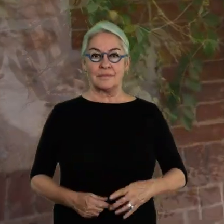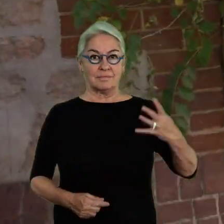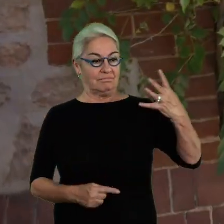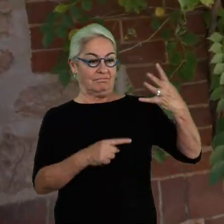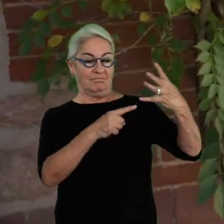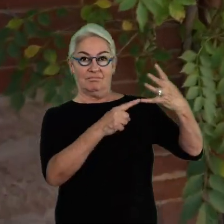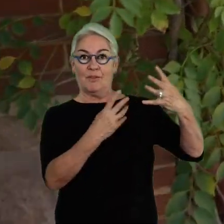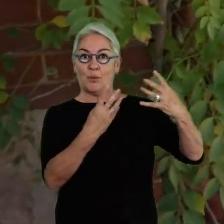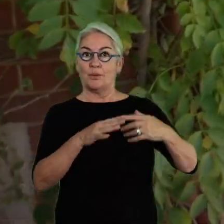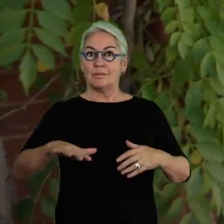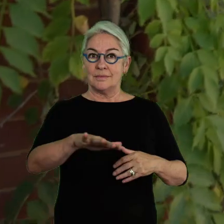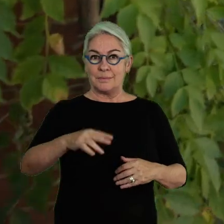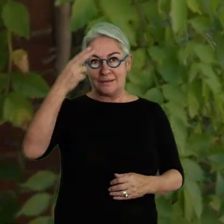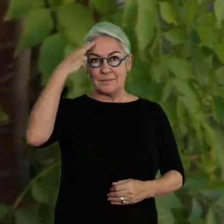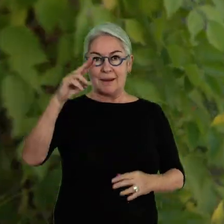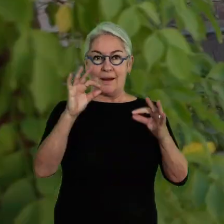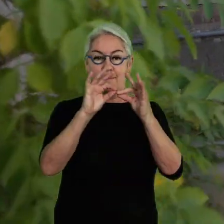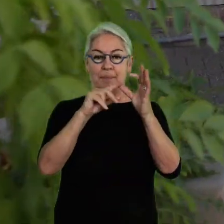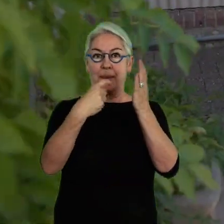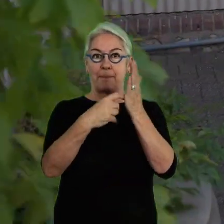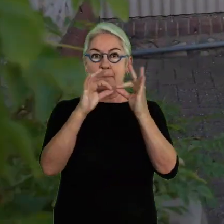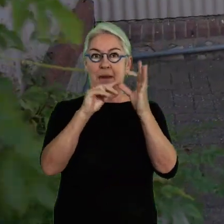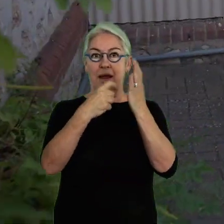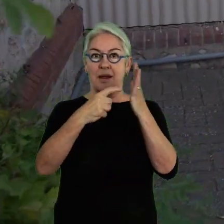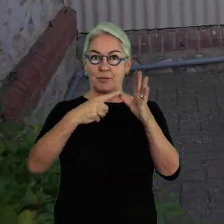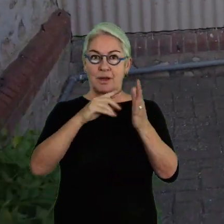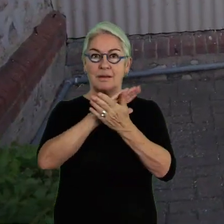The fourth space at Holden Street Theatres is the Barbara Hardy Garden.